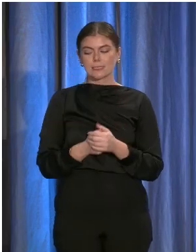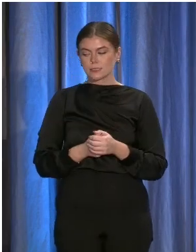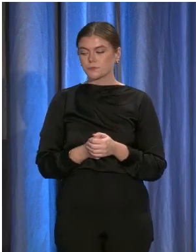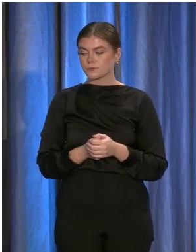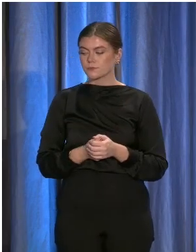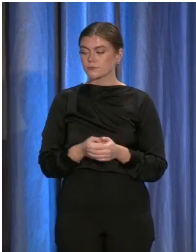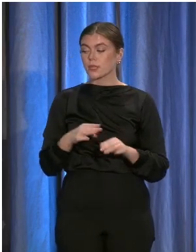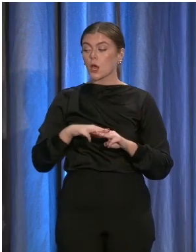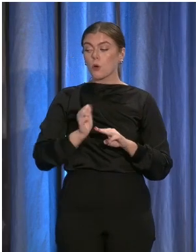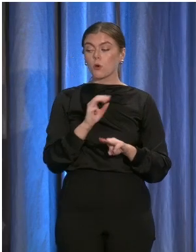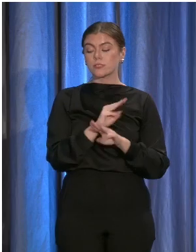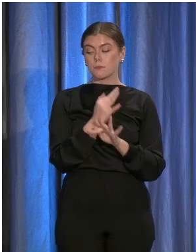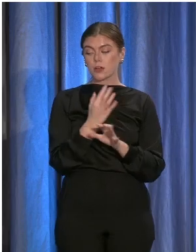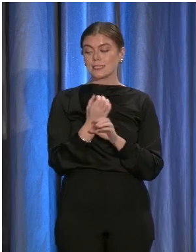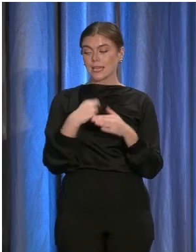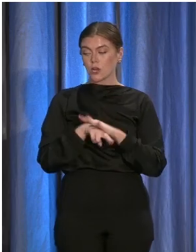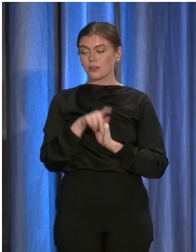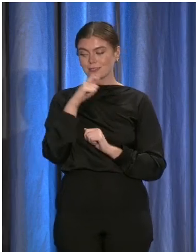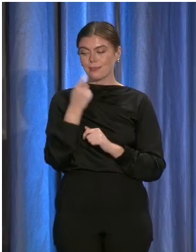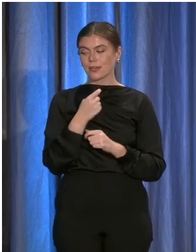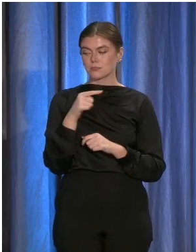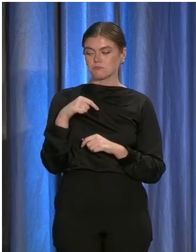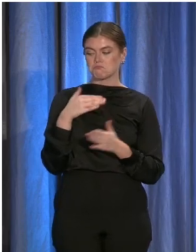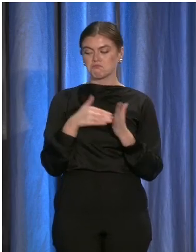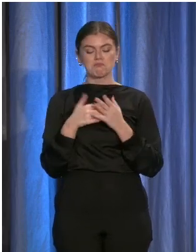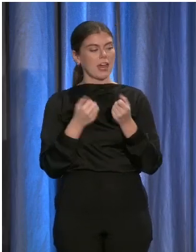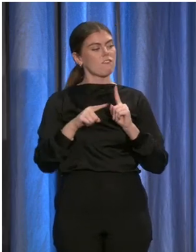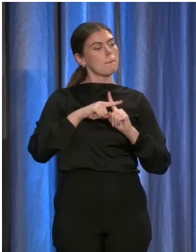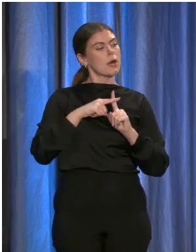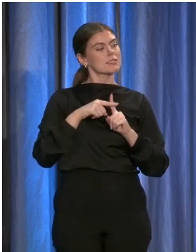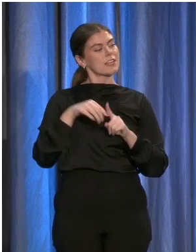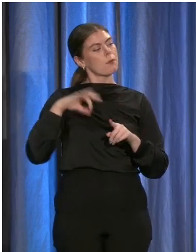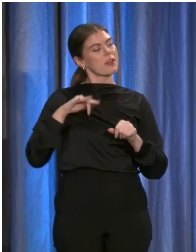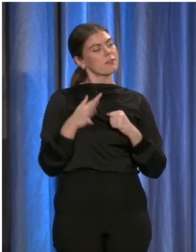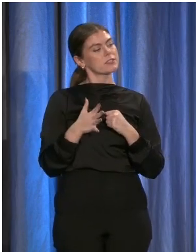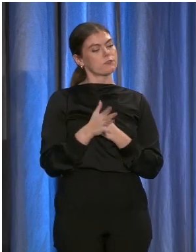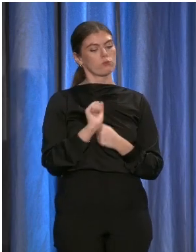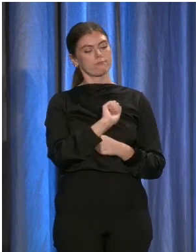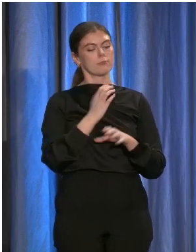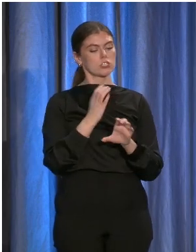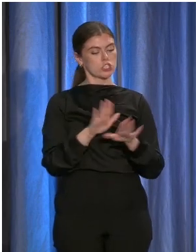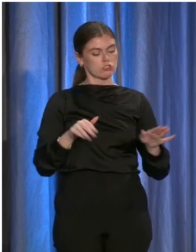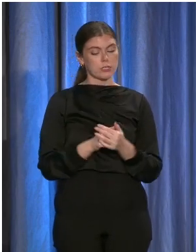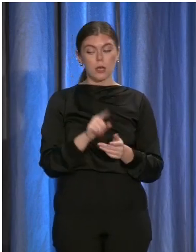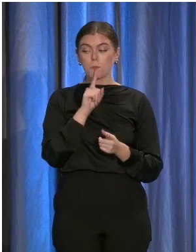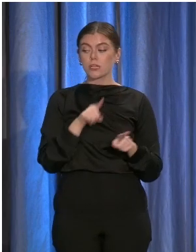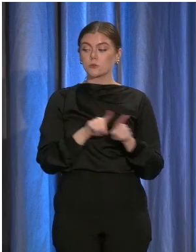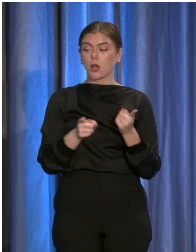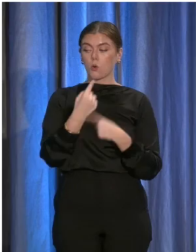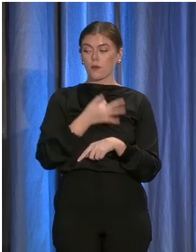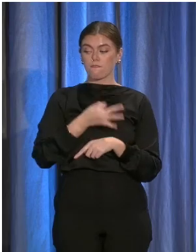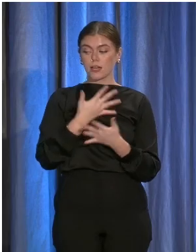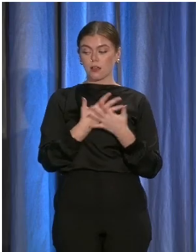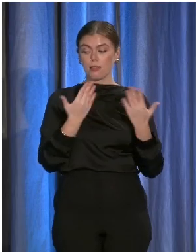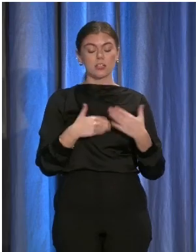did say that these services had resulted in positive benefits for their children. We also found that many of